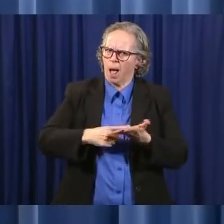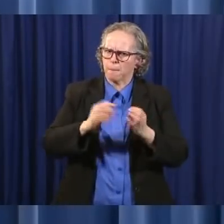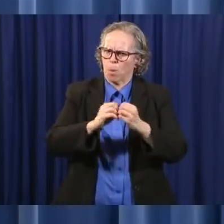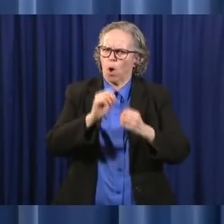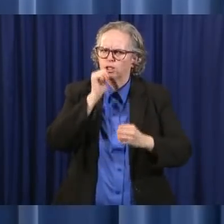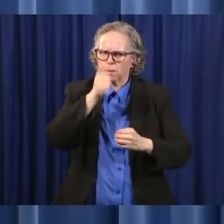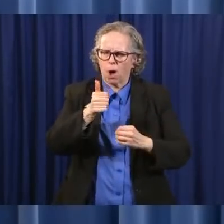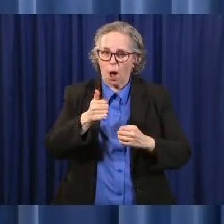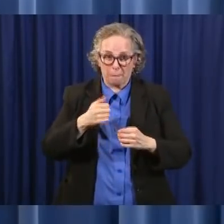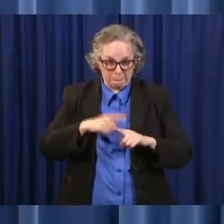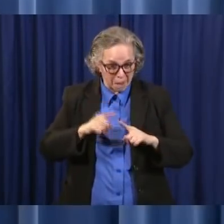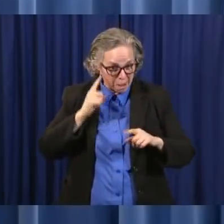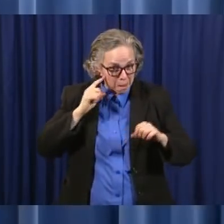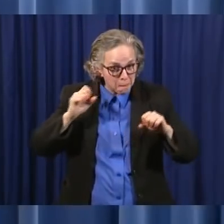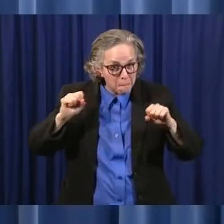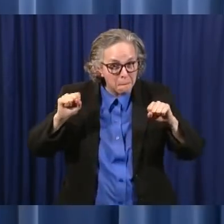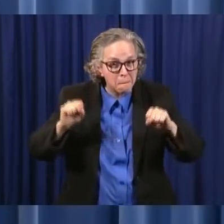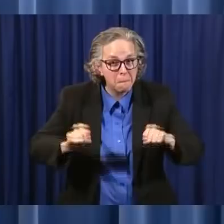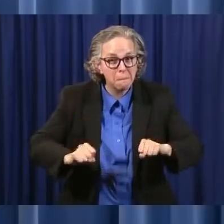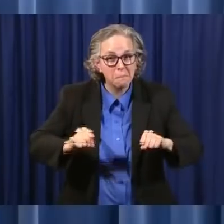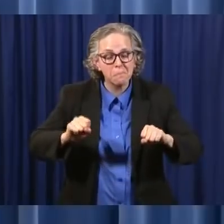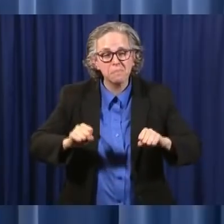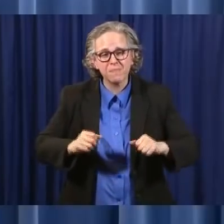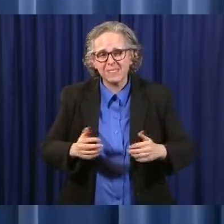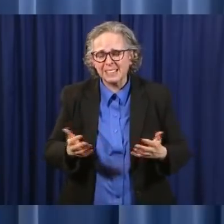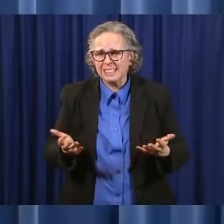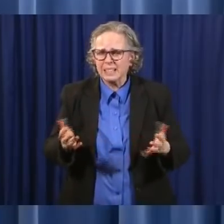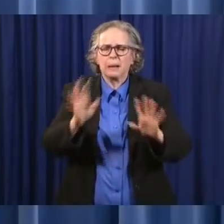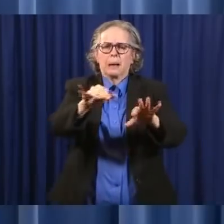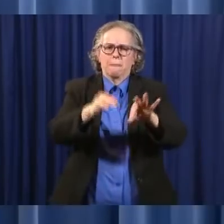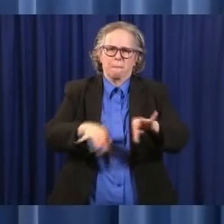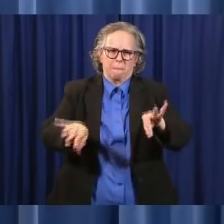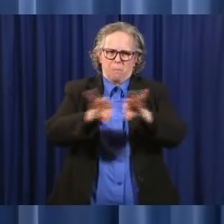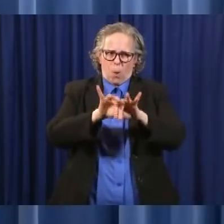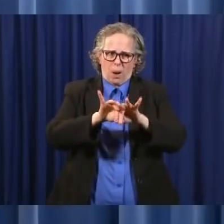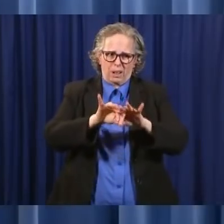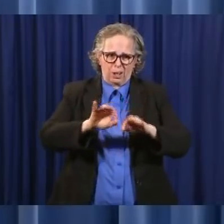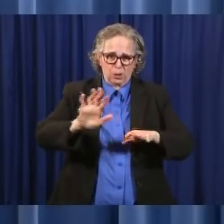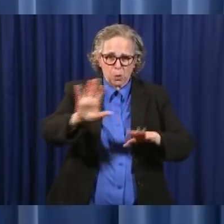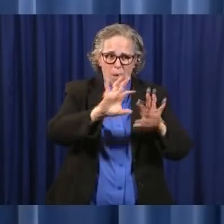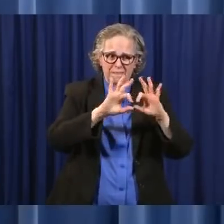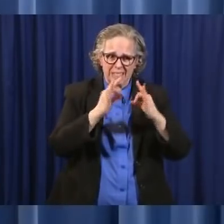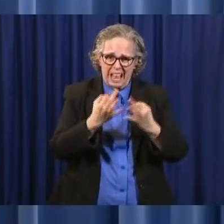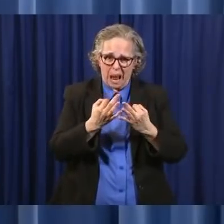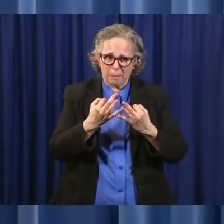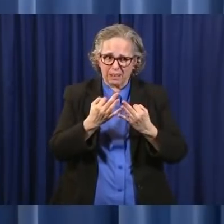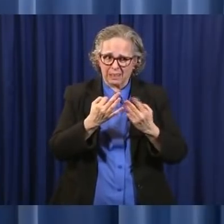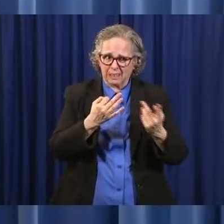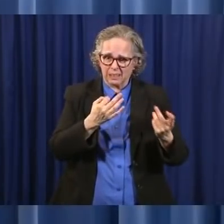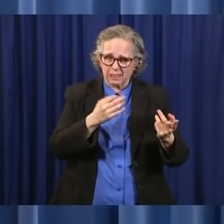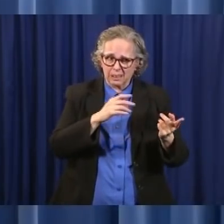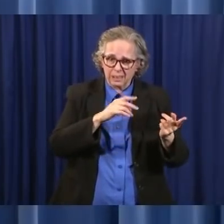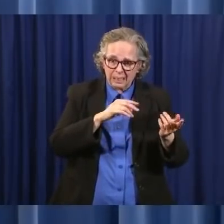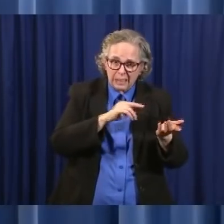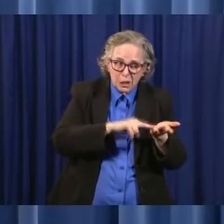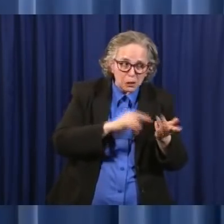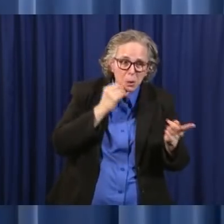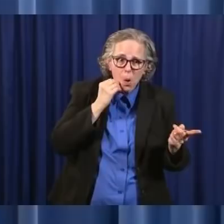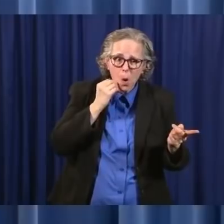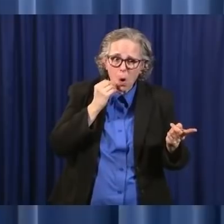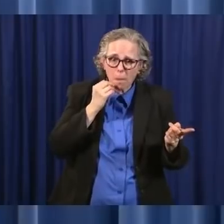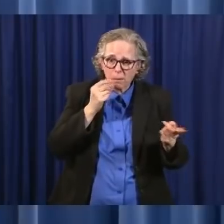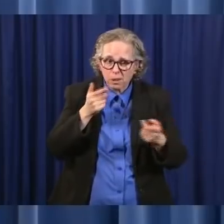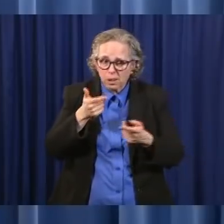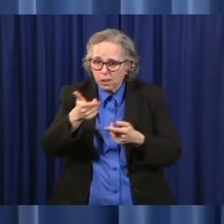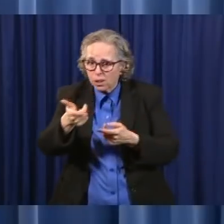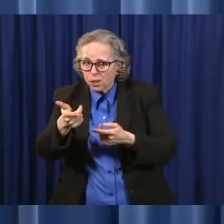what's important for anybody who's got a family member out there in a nursing home or anybody who is in a nursing home,